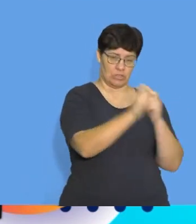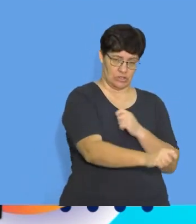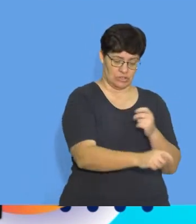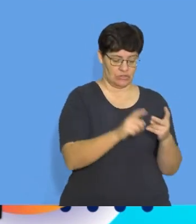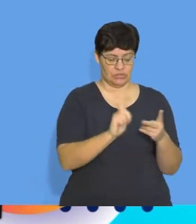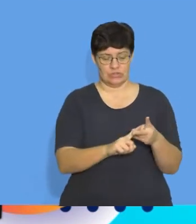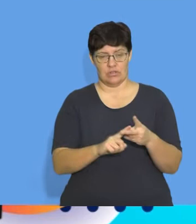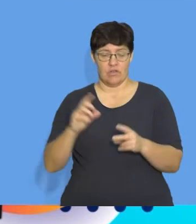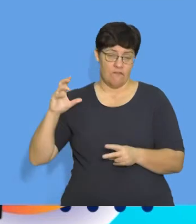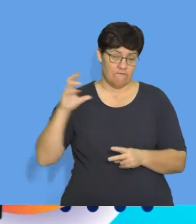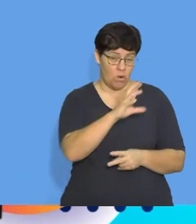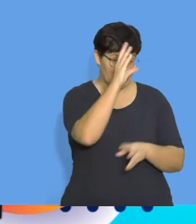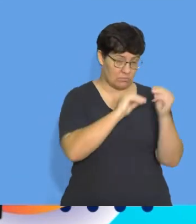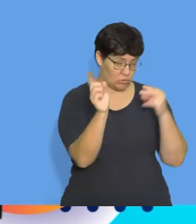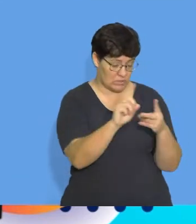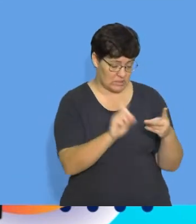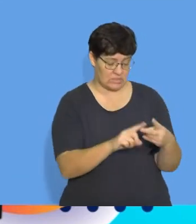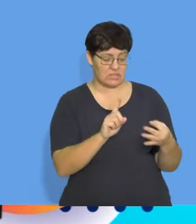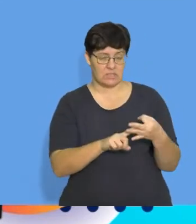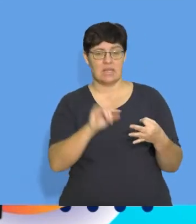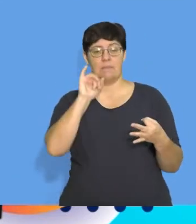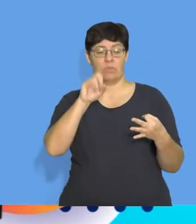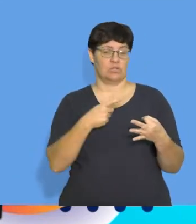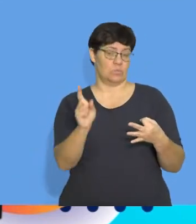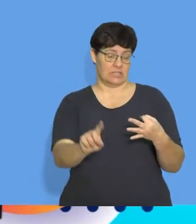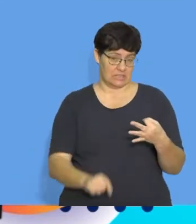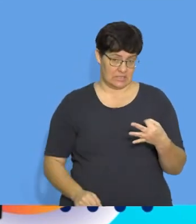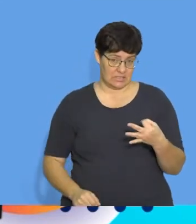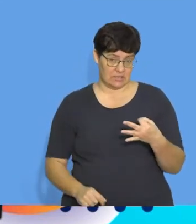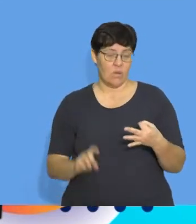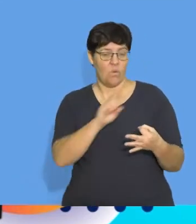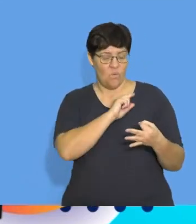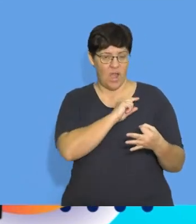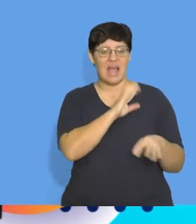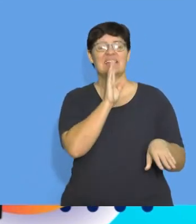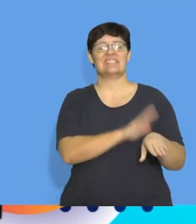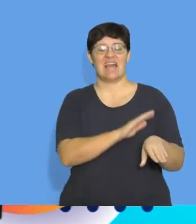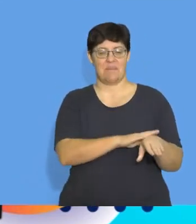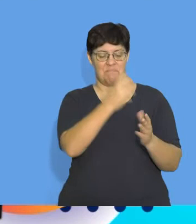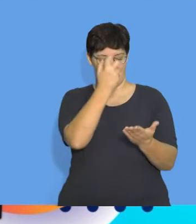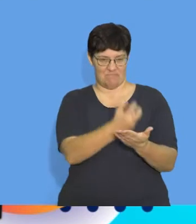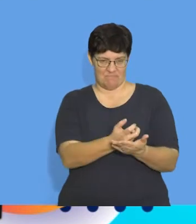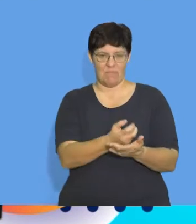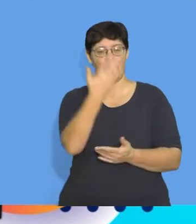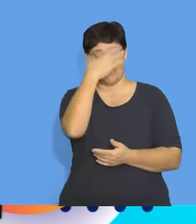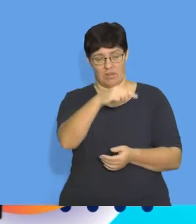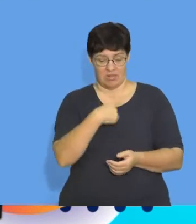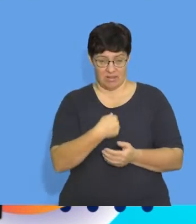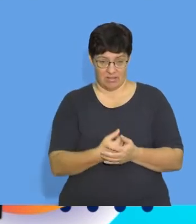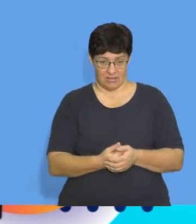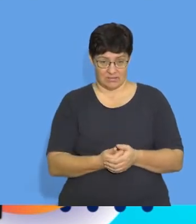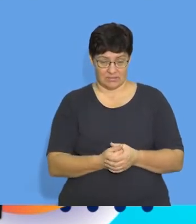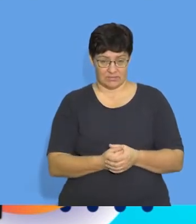it experienced, and what its impulse was, because I know the time in contact with the floor. Okay,